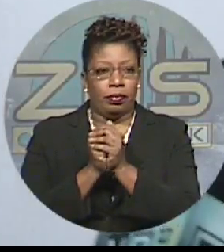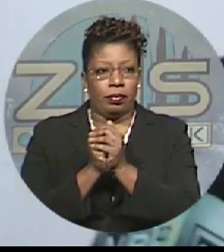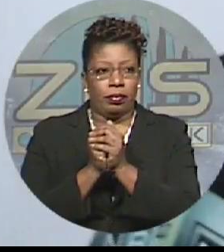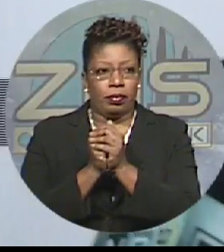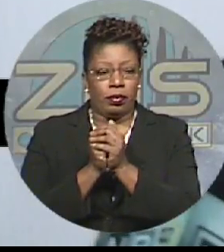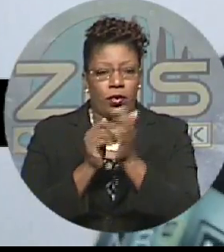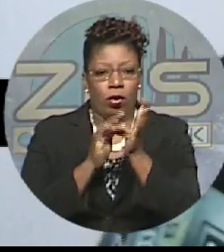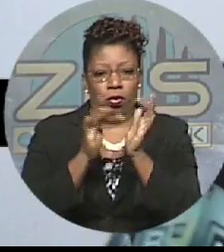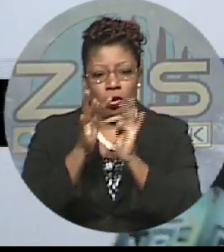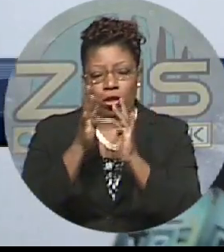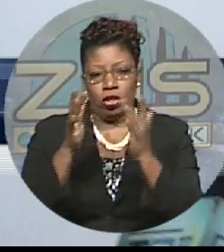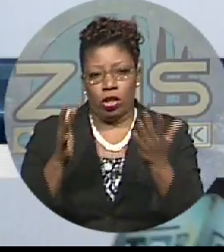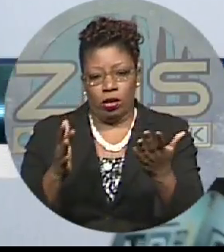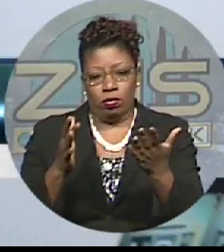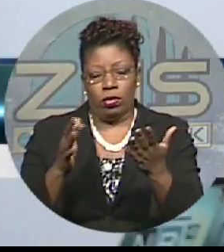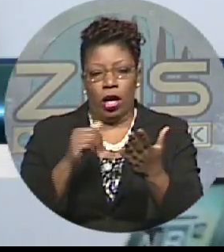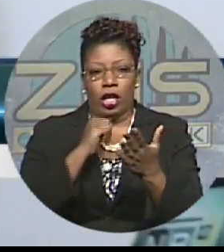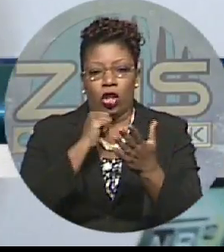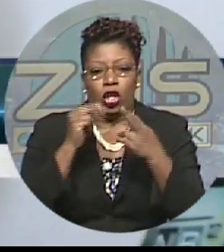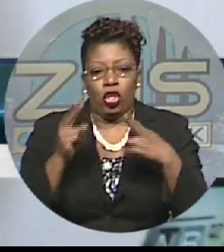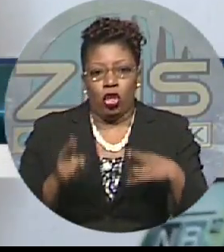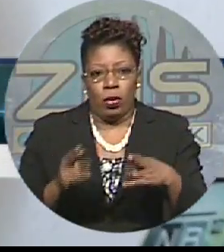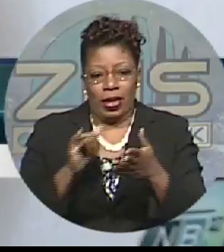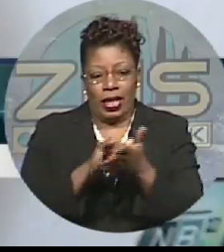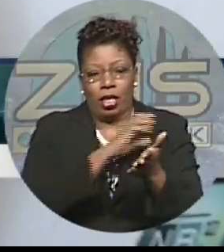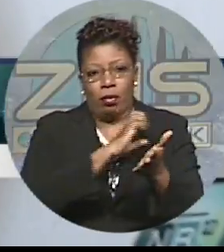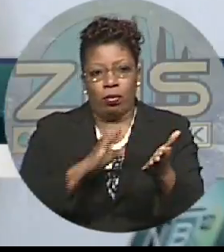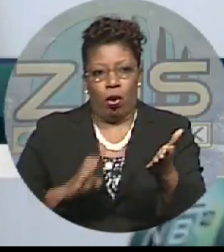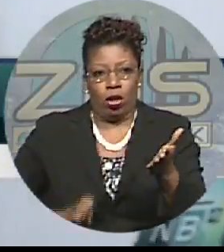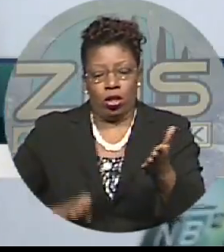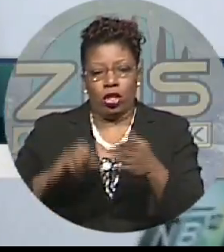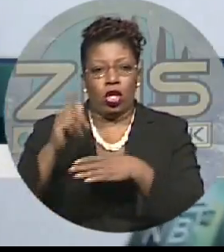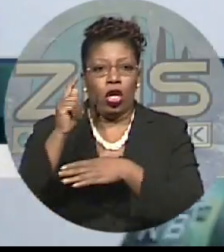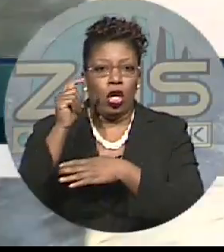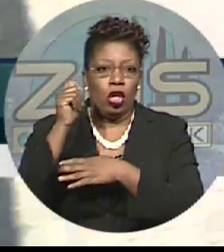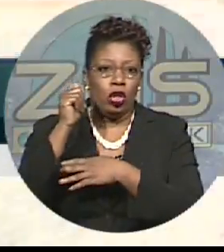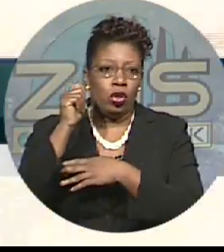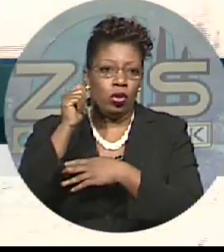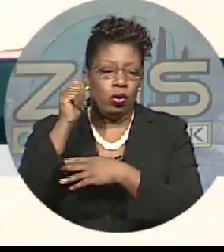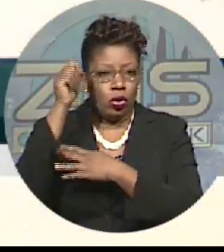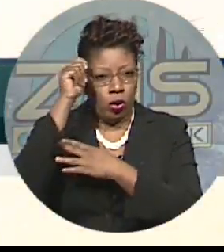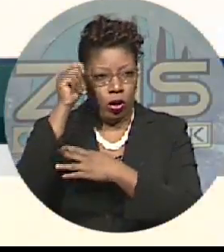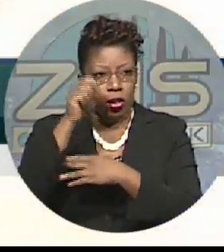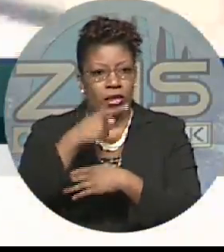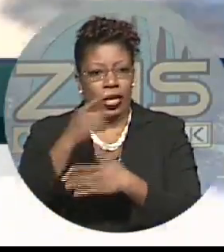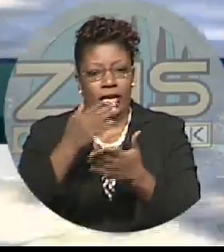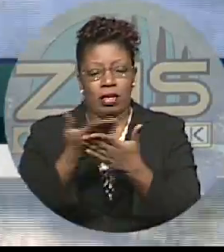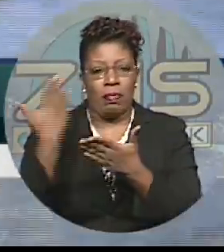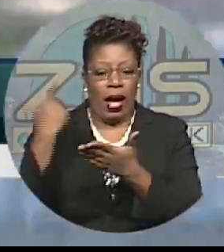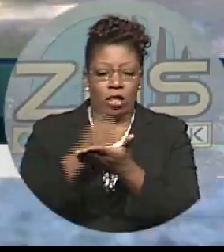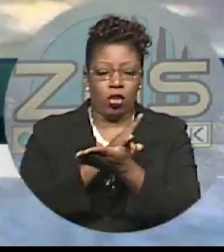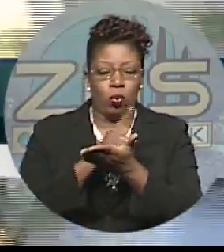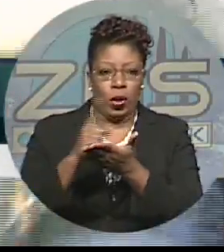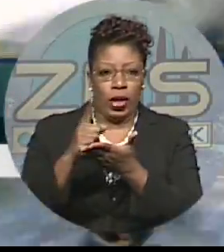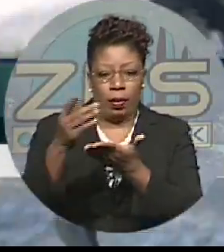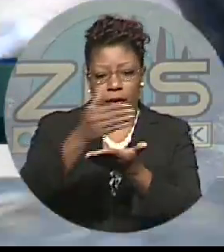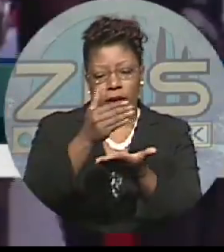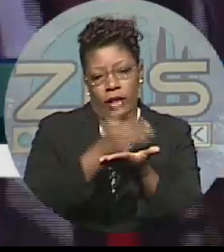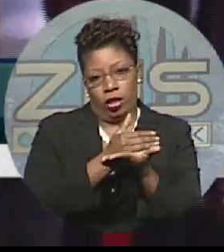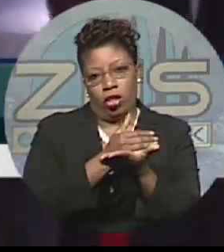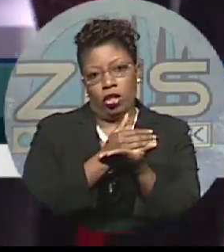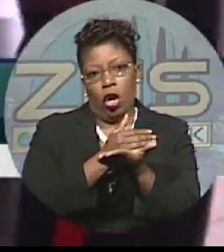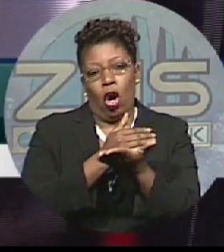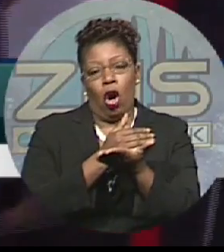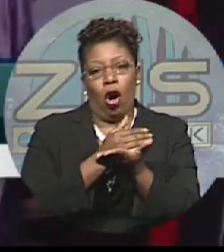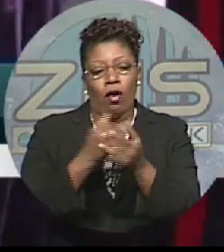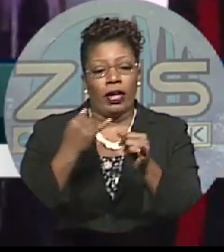Unchristian and inhumane. That's how the Haitian ambassador Antonio Rodriguez described this past weekend's roundup of illegal